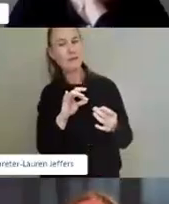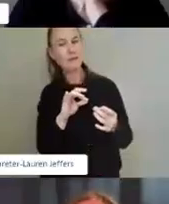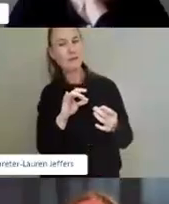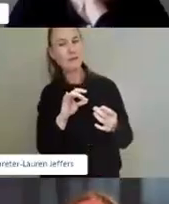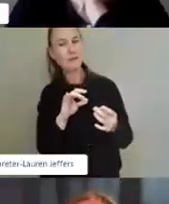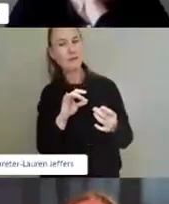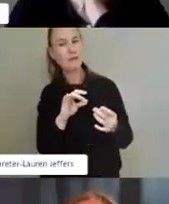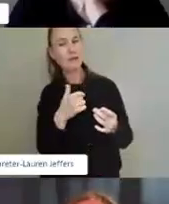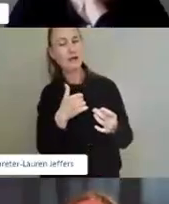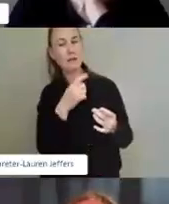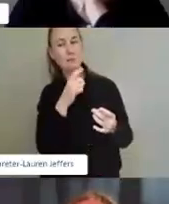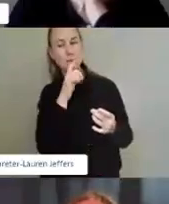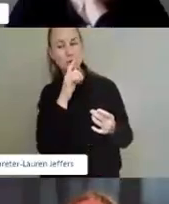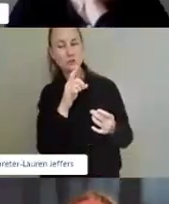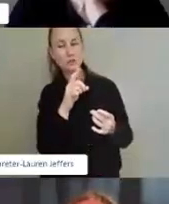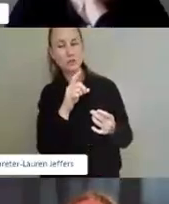I'm sure you are.